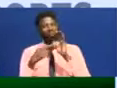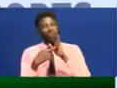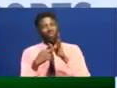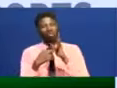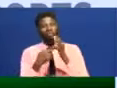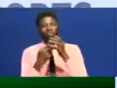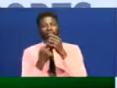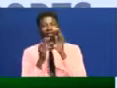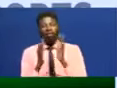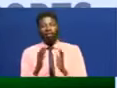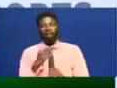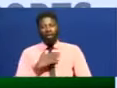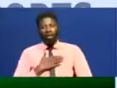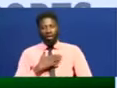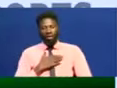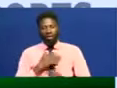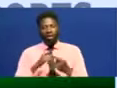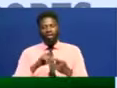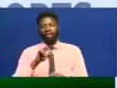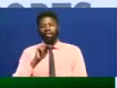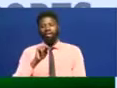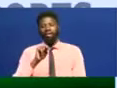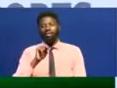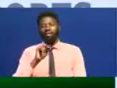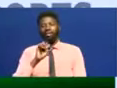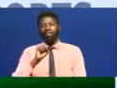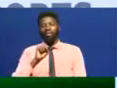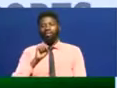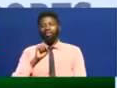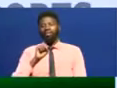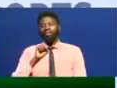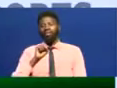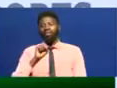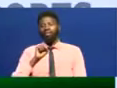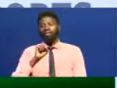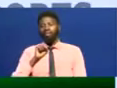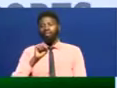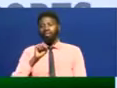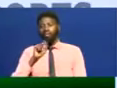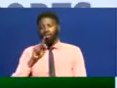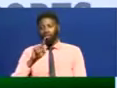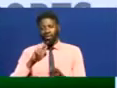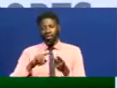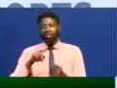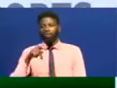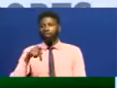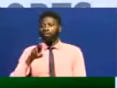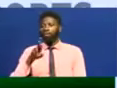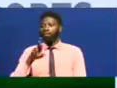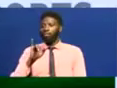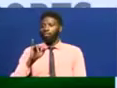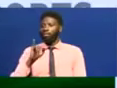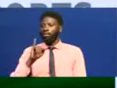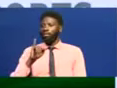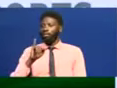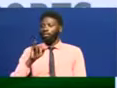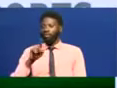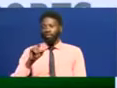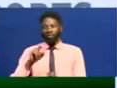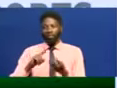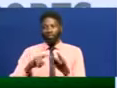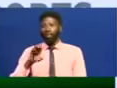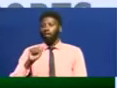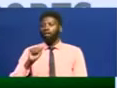this space, MCSK, Prisk, Camp, and all the others in that space, tunawashukuru